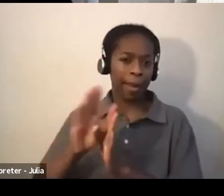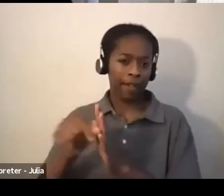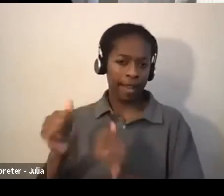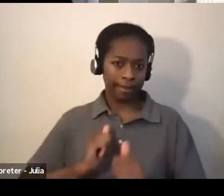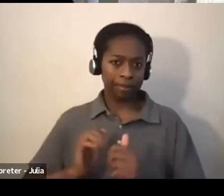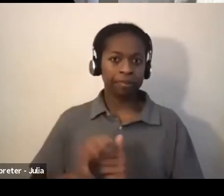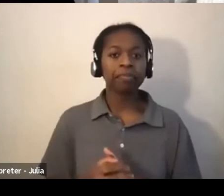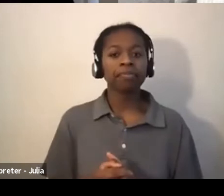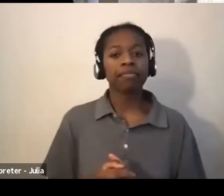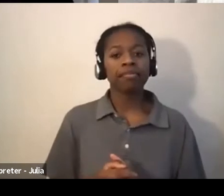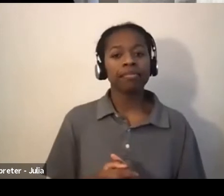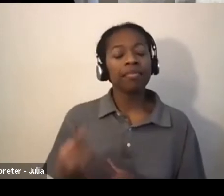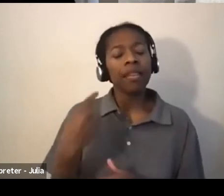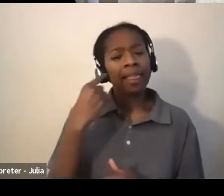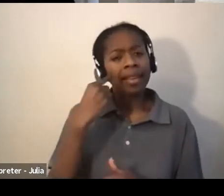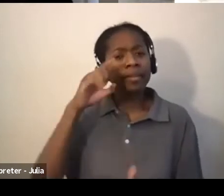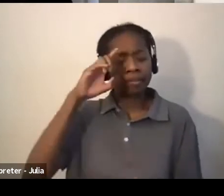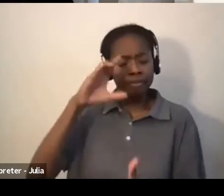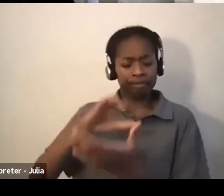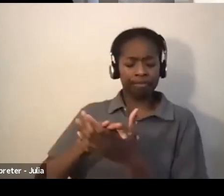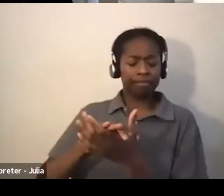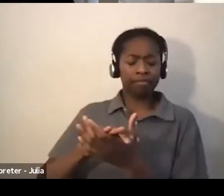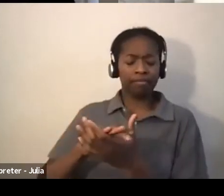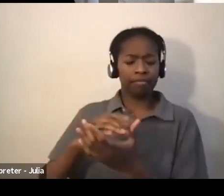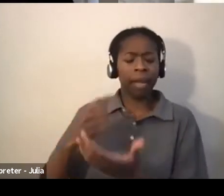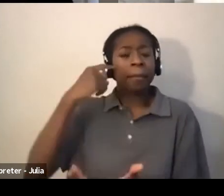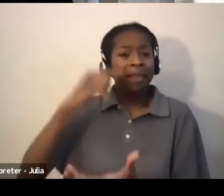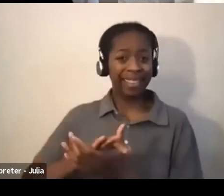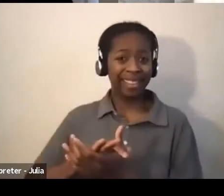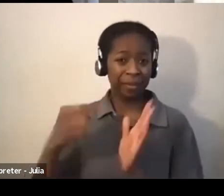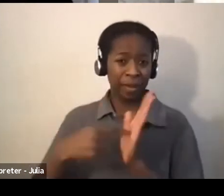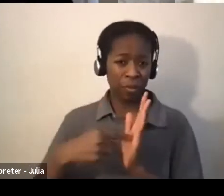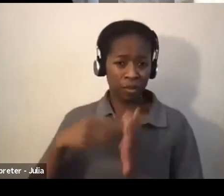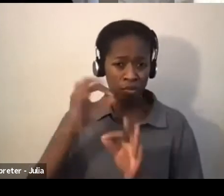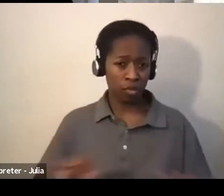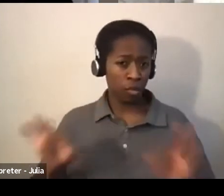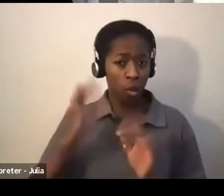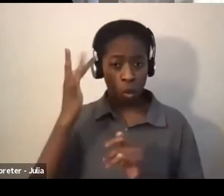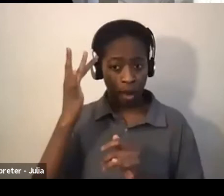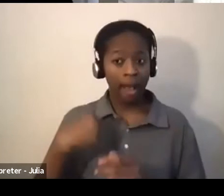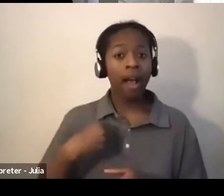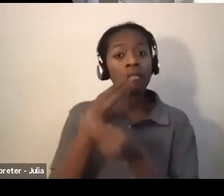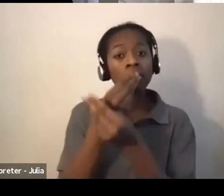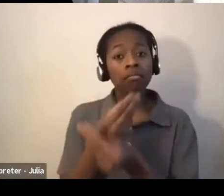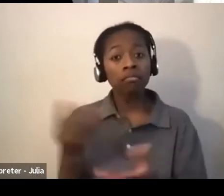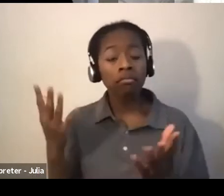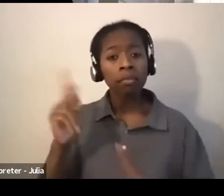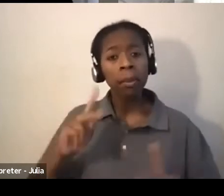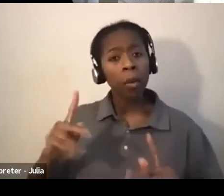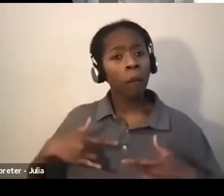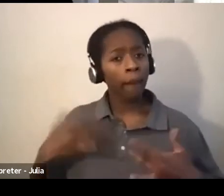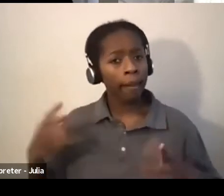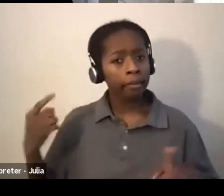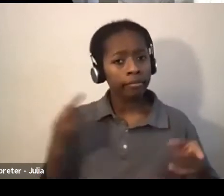The reason why I think representation in media is important is to let people know what's going on and why